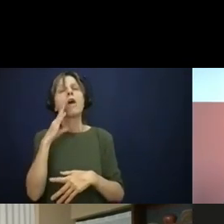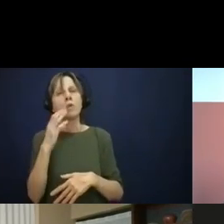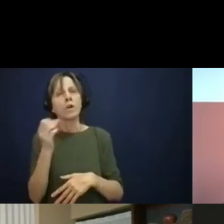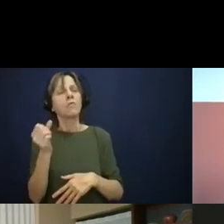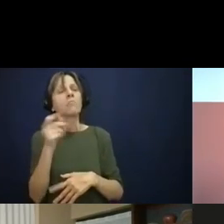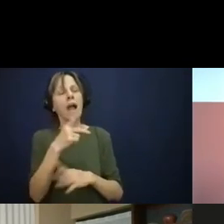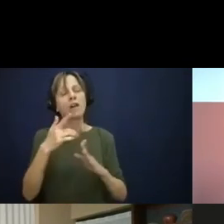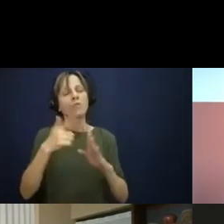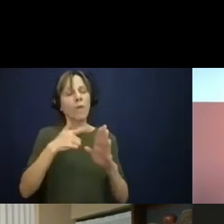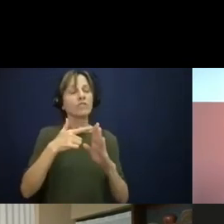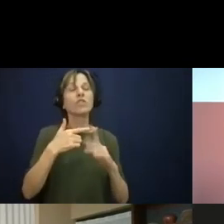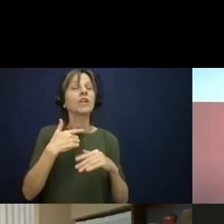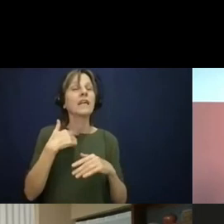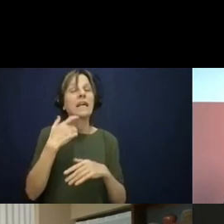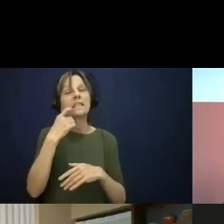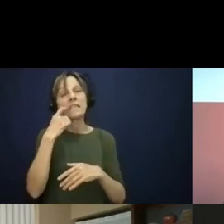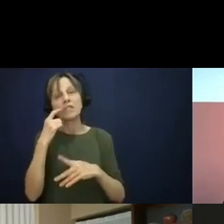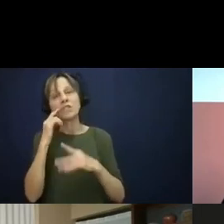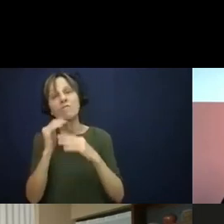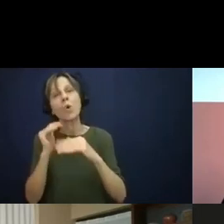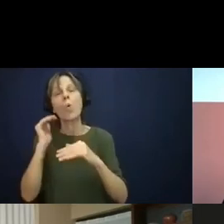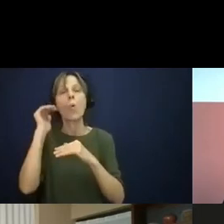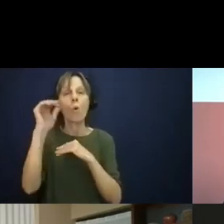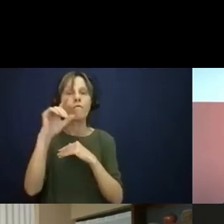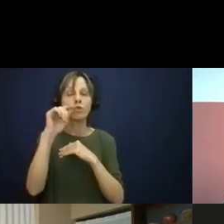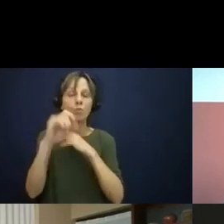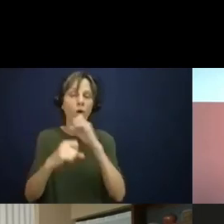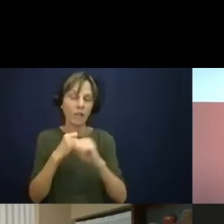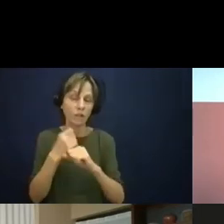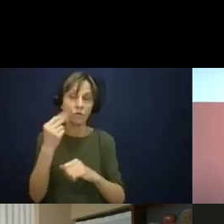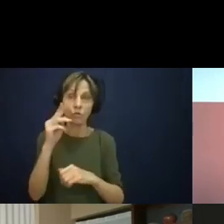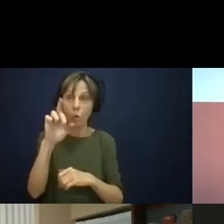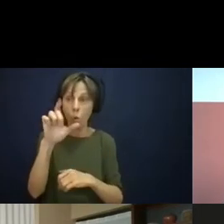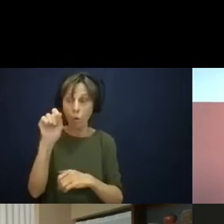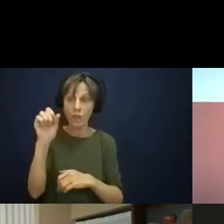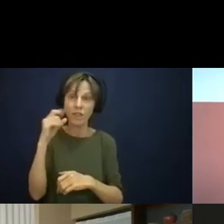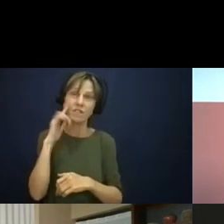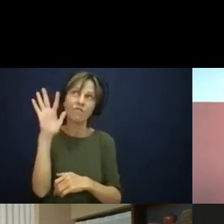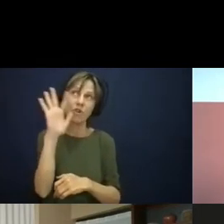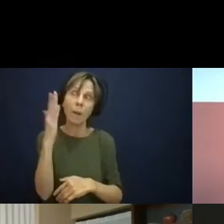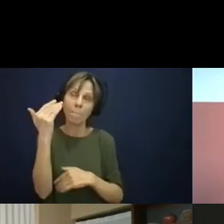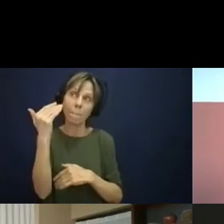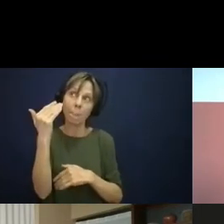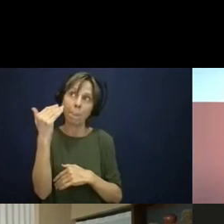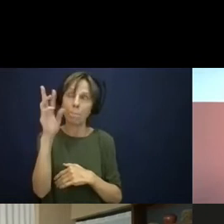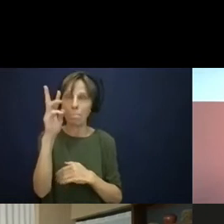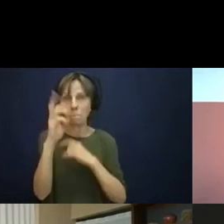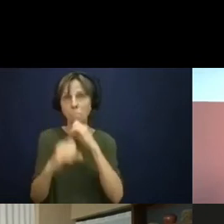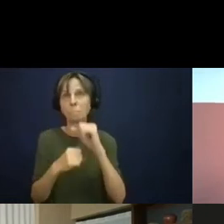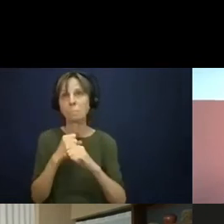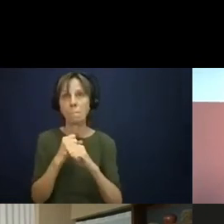for over 20 years. And I was homeless for about 15 years, 15, 16.